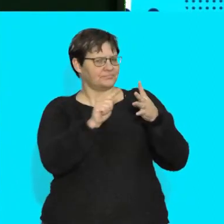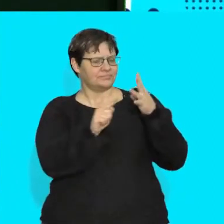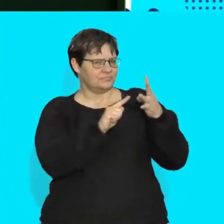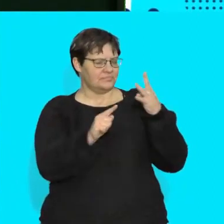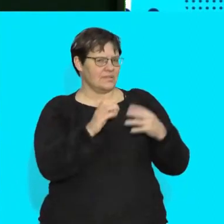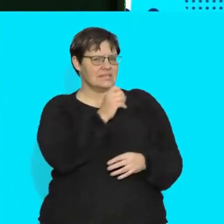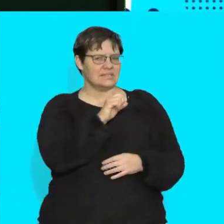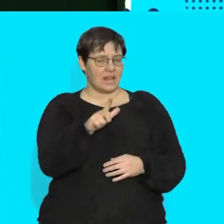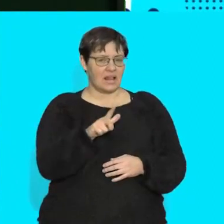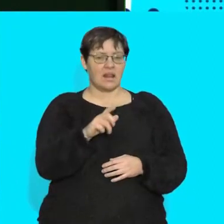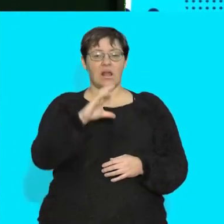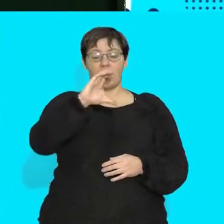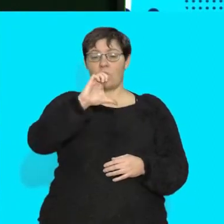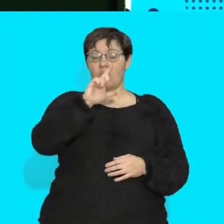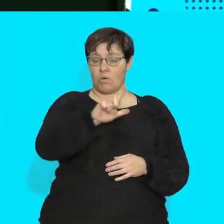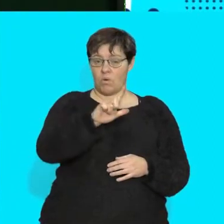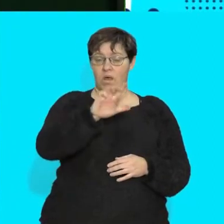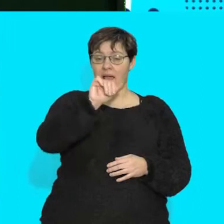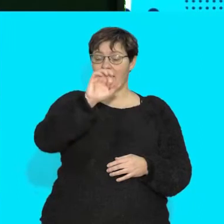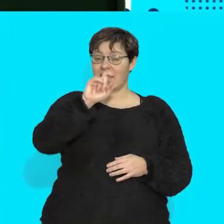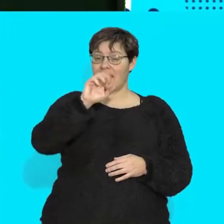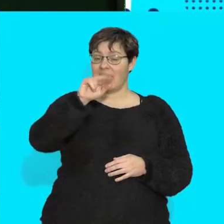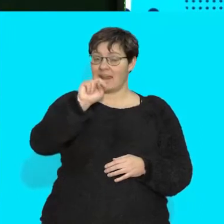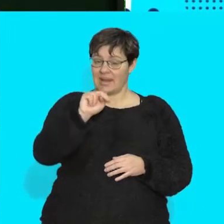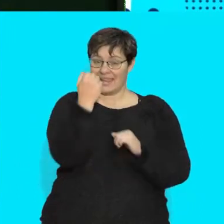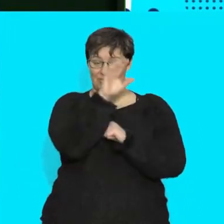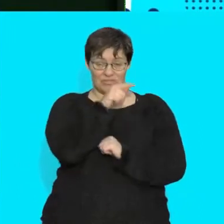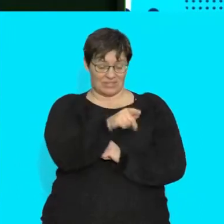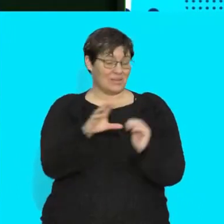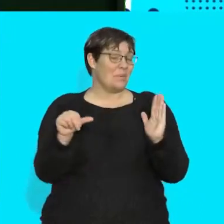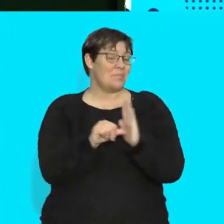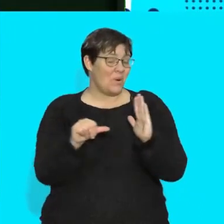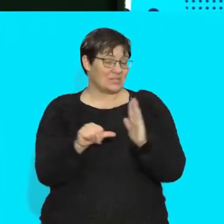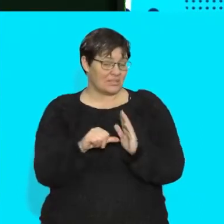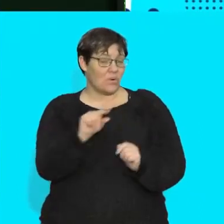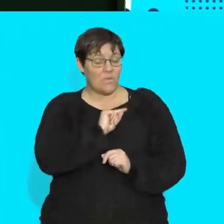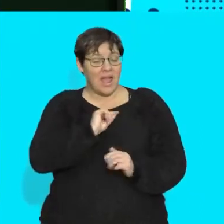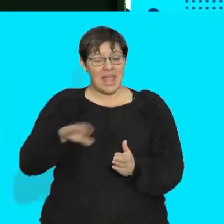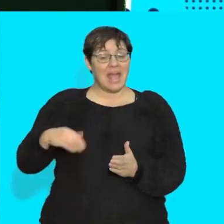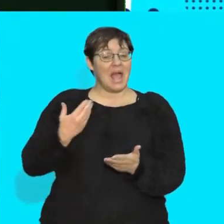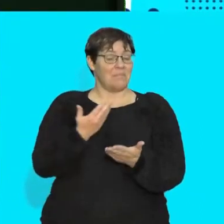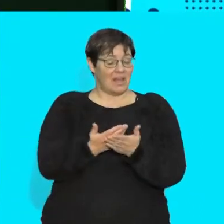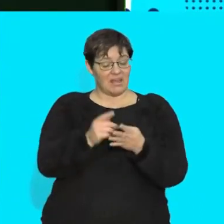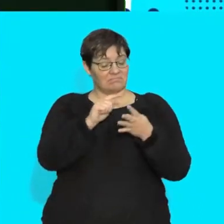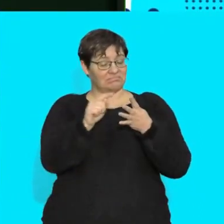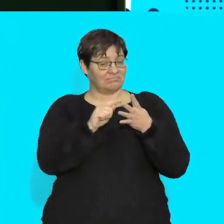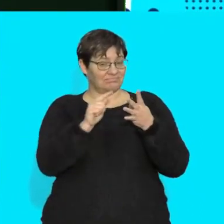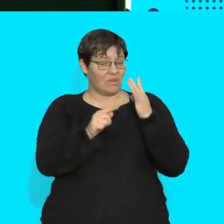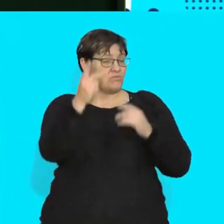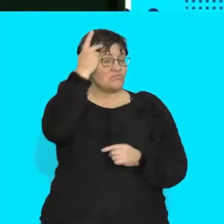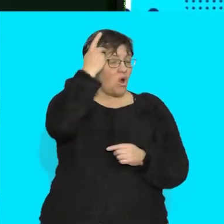industry. This is very important as it's an application of your knowledge on